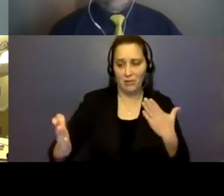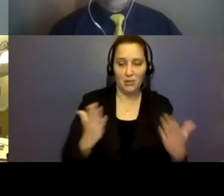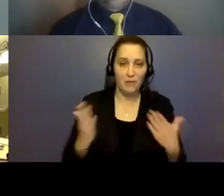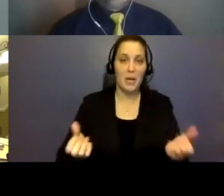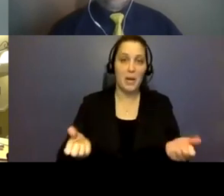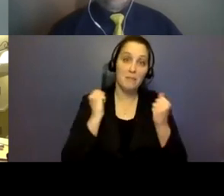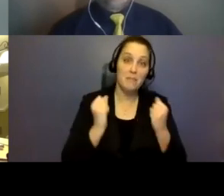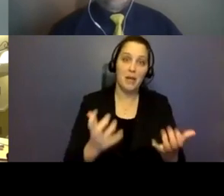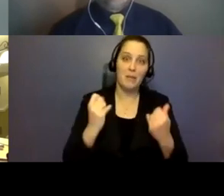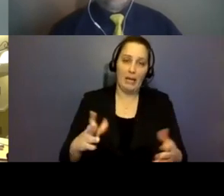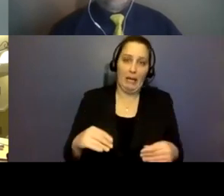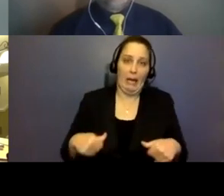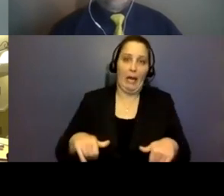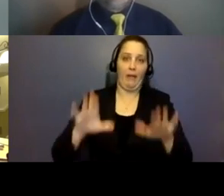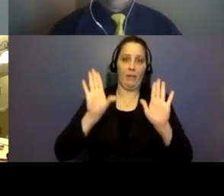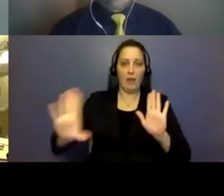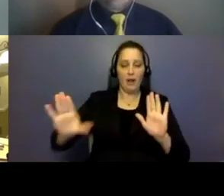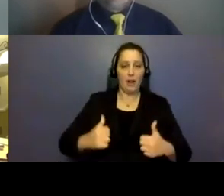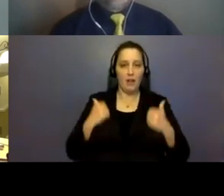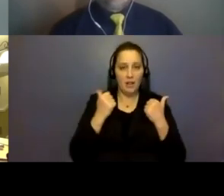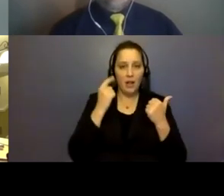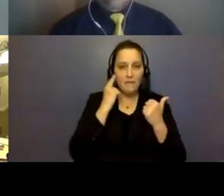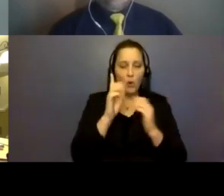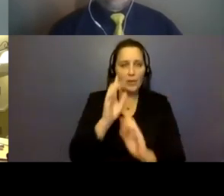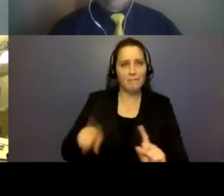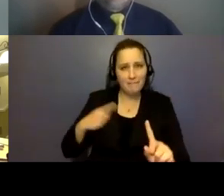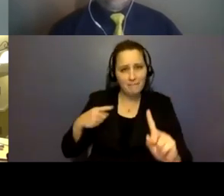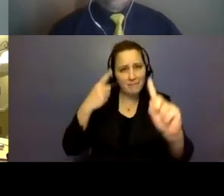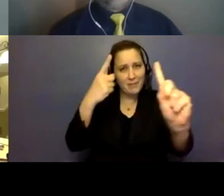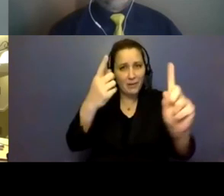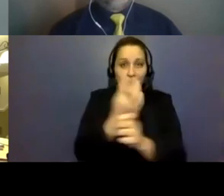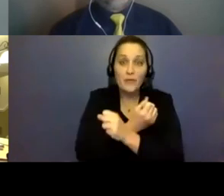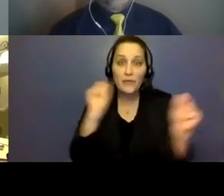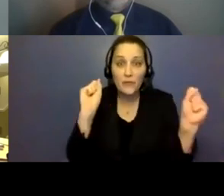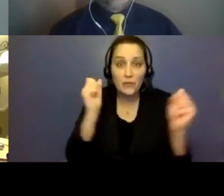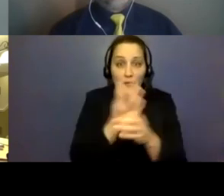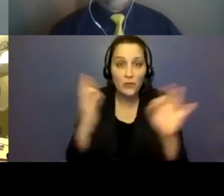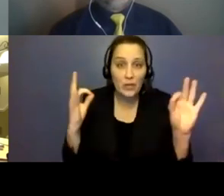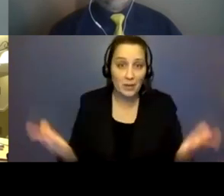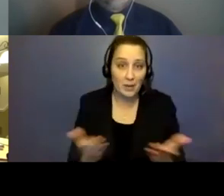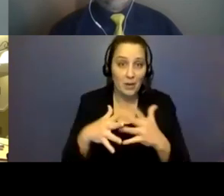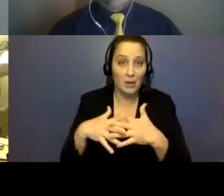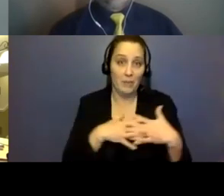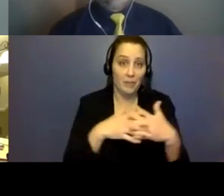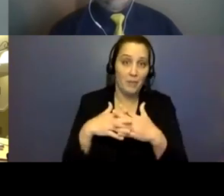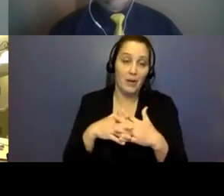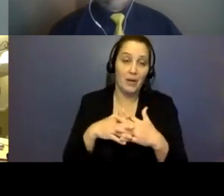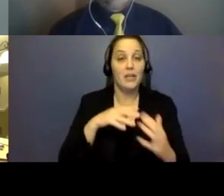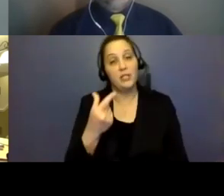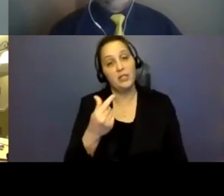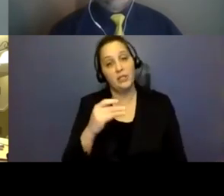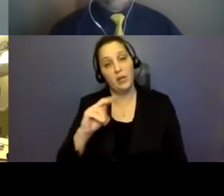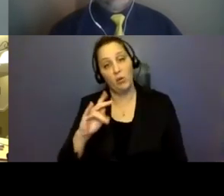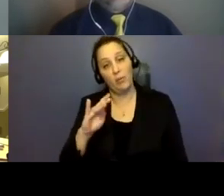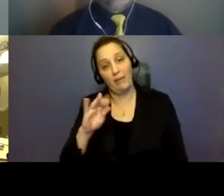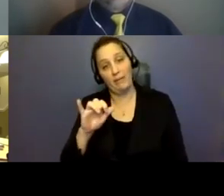many gave their life for the aspiration of freedom in America. And, you know, General Bivens, that